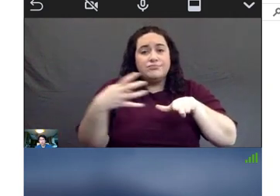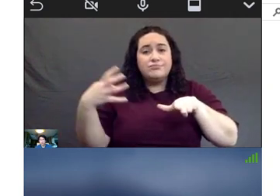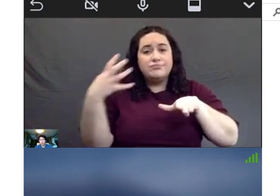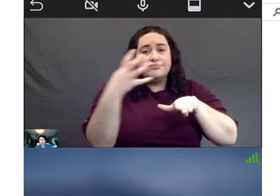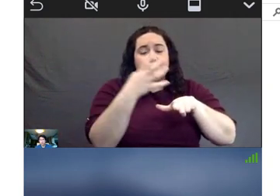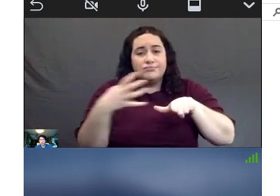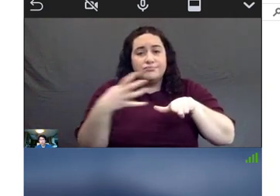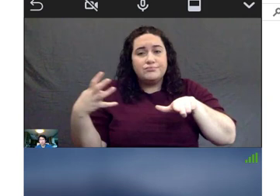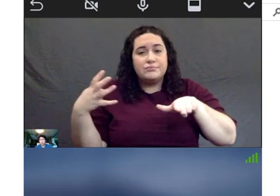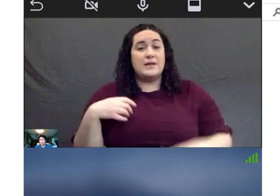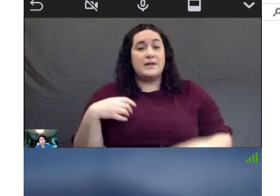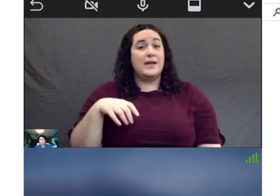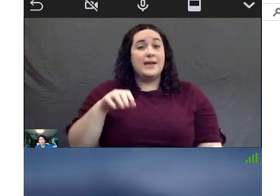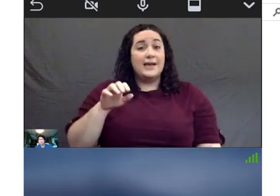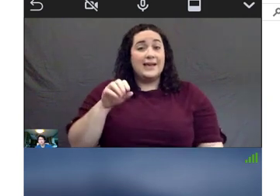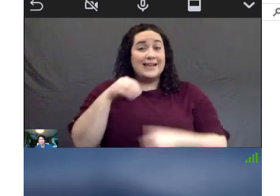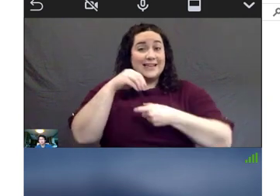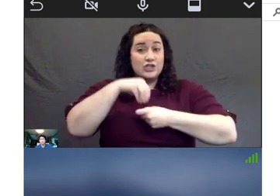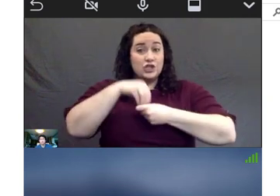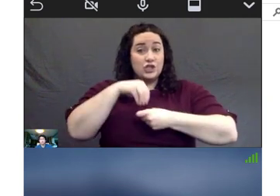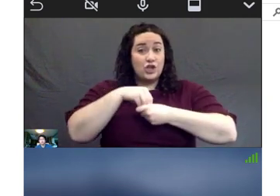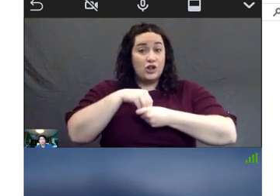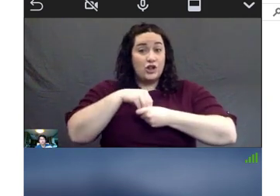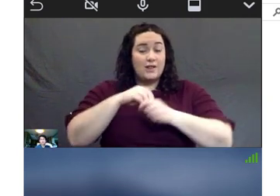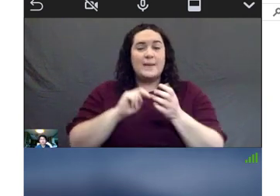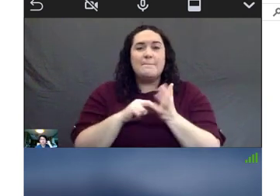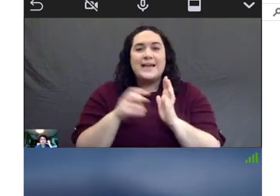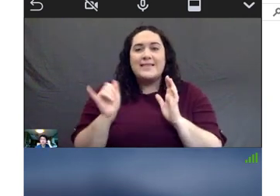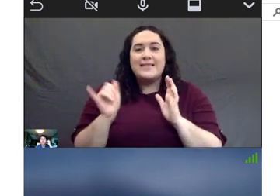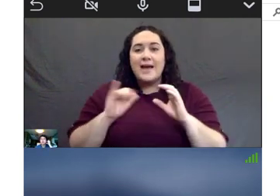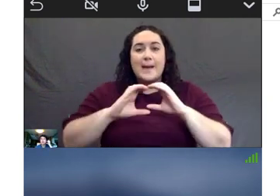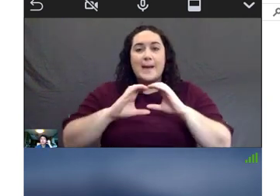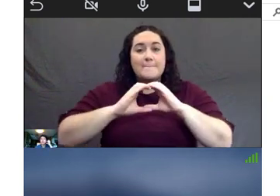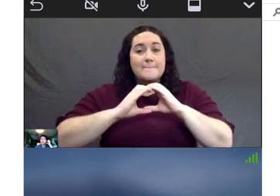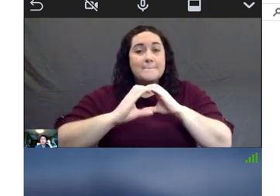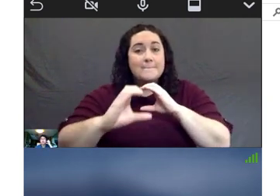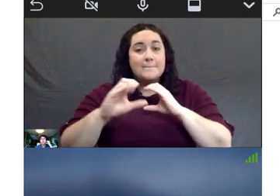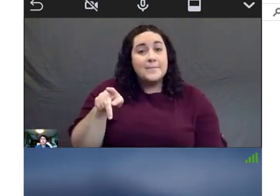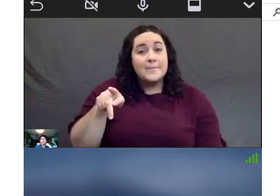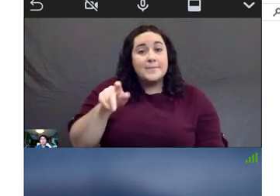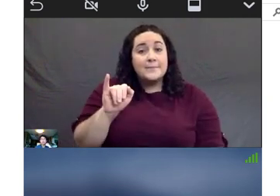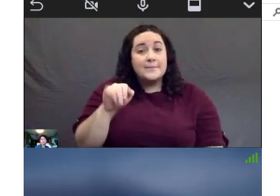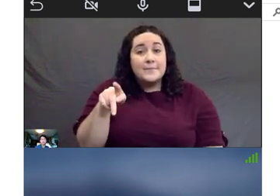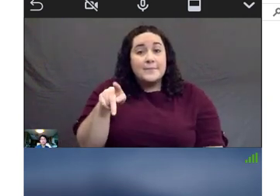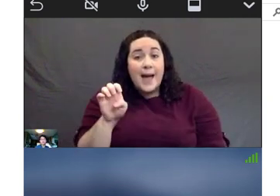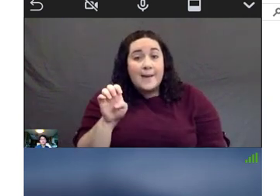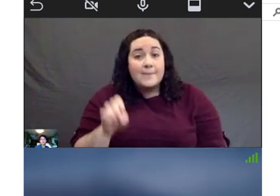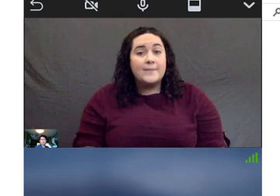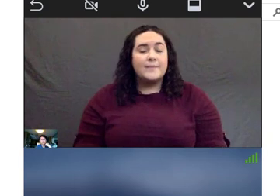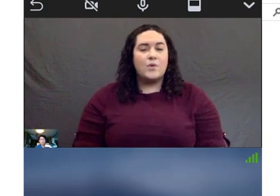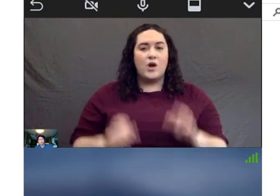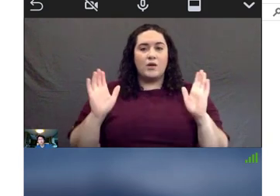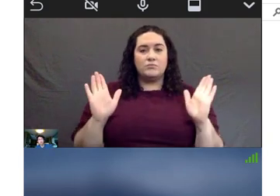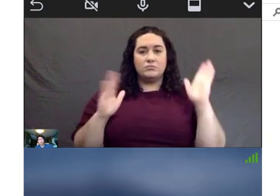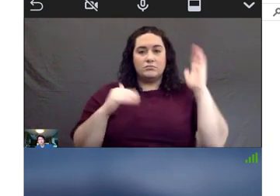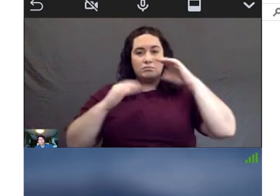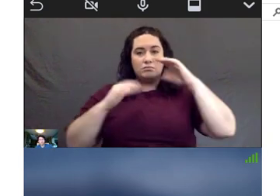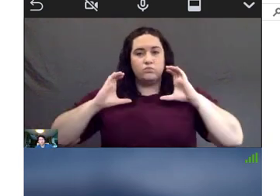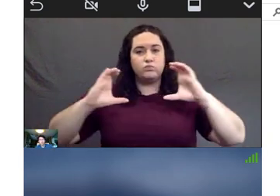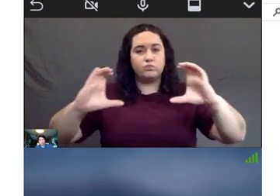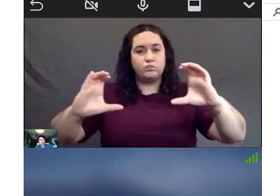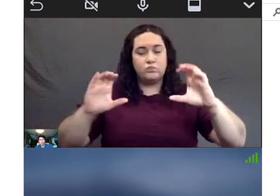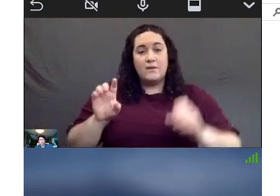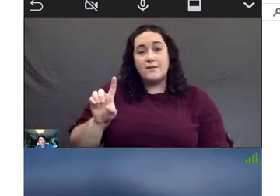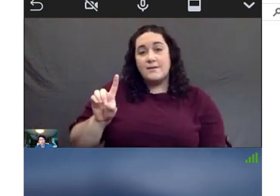now if we imagine flow in a pipe or flow through a duct, when the flow first enters the duct, then